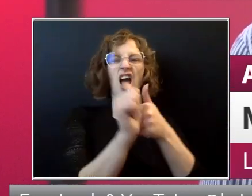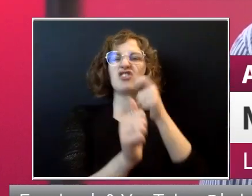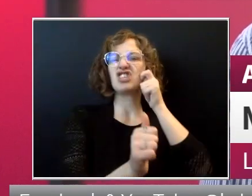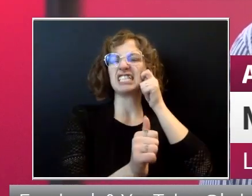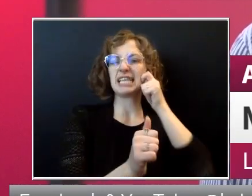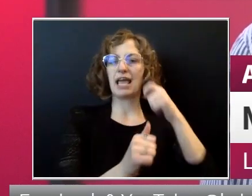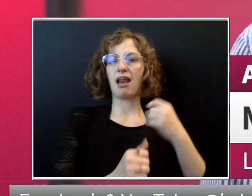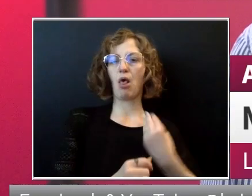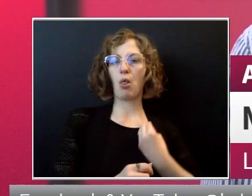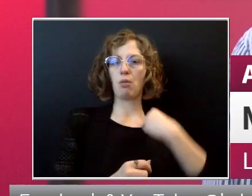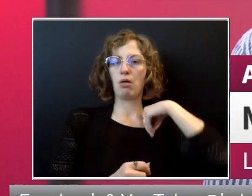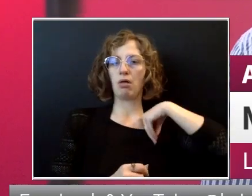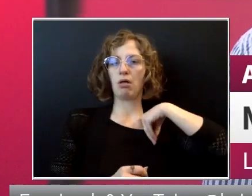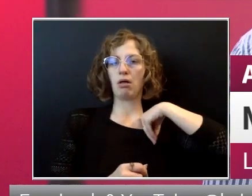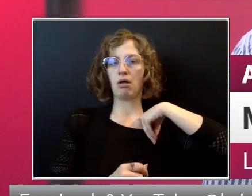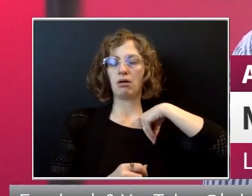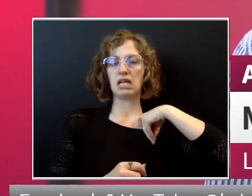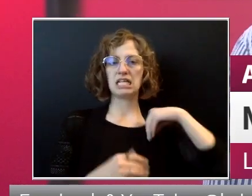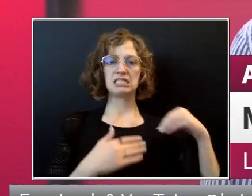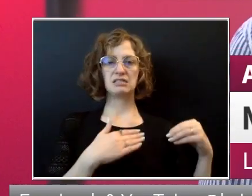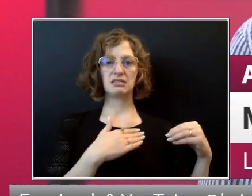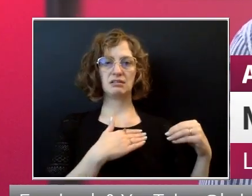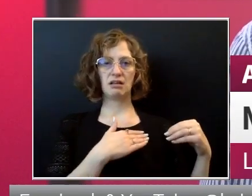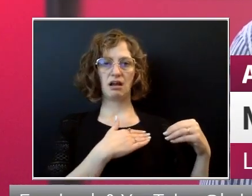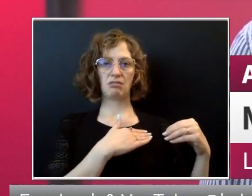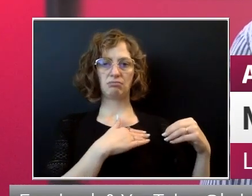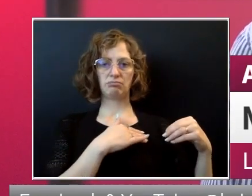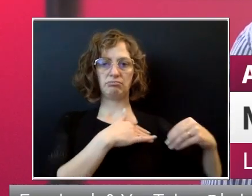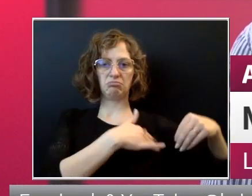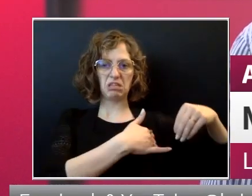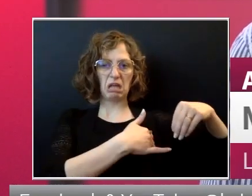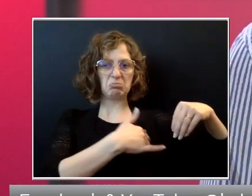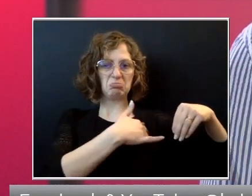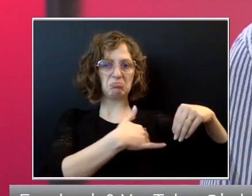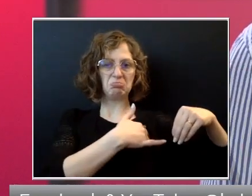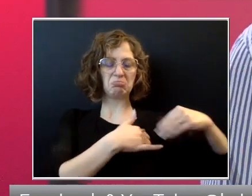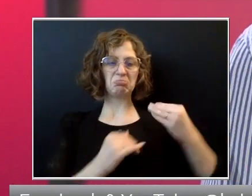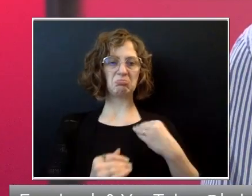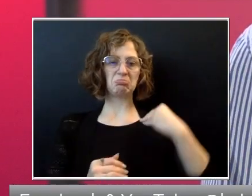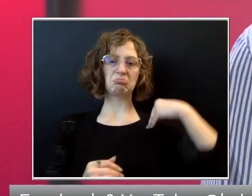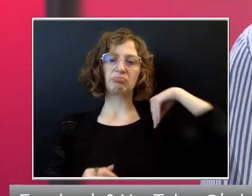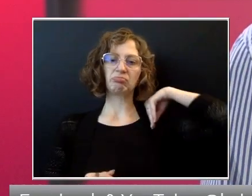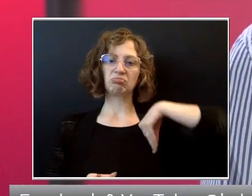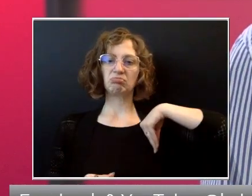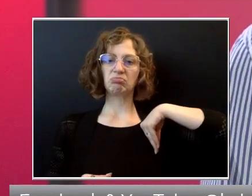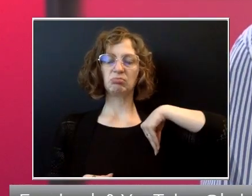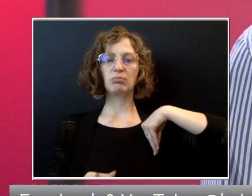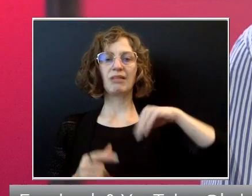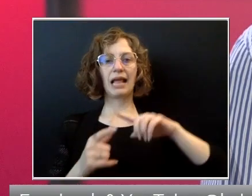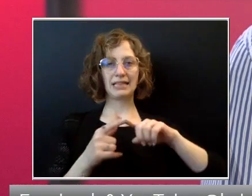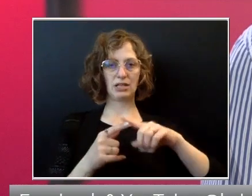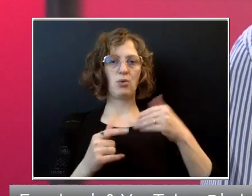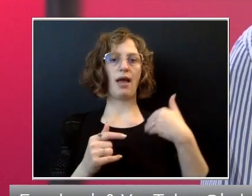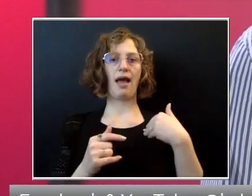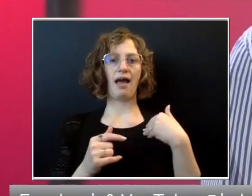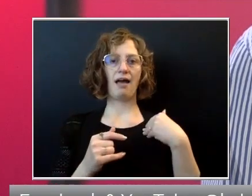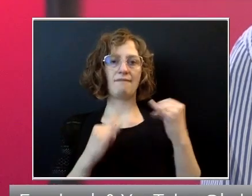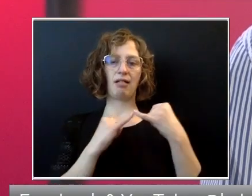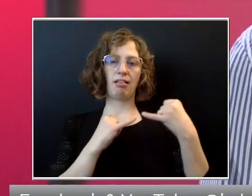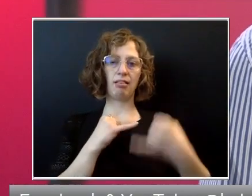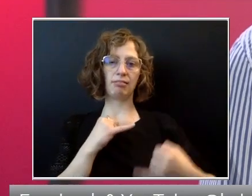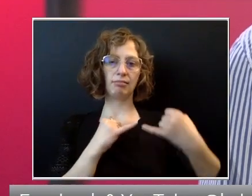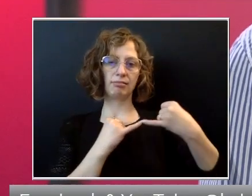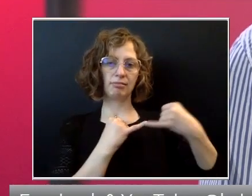of the chest below the armpit. And then there's leads that connect, there's wires that connect